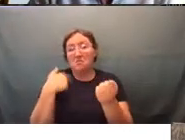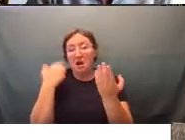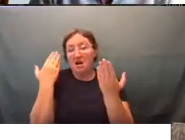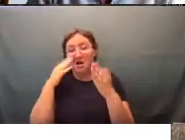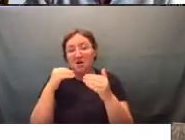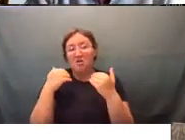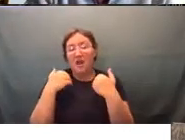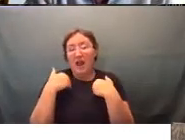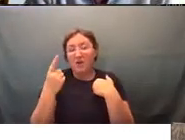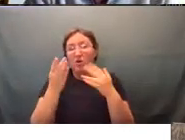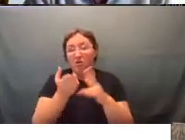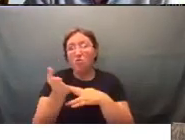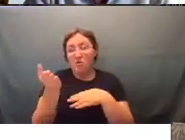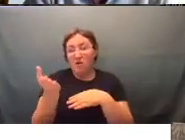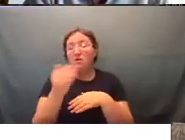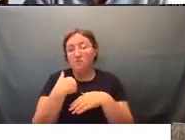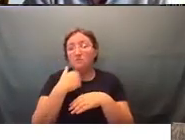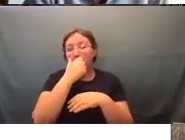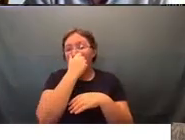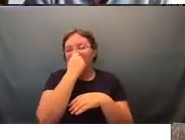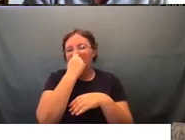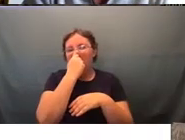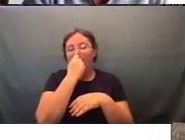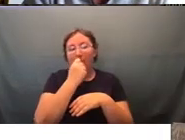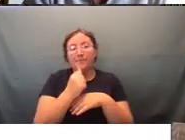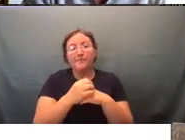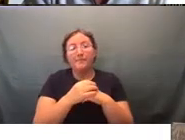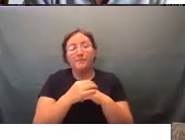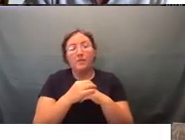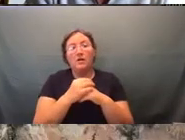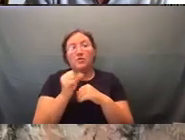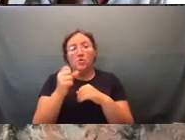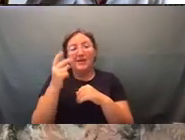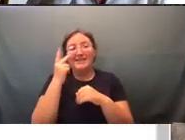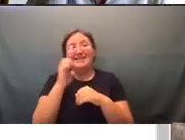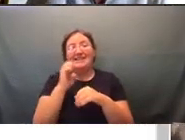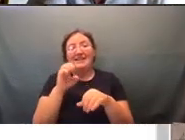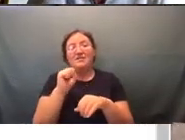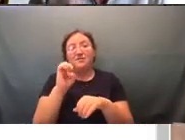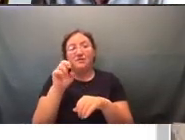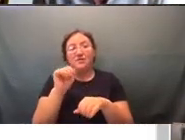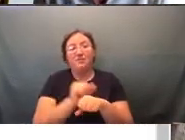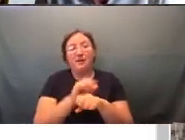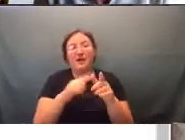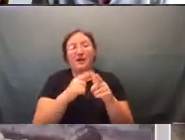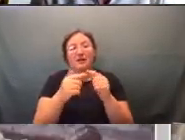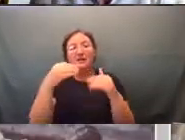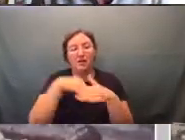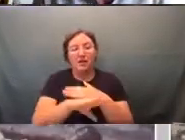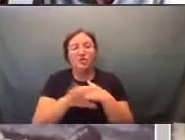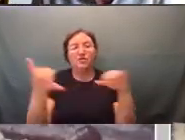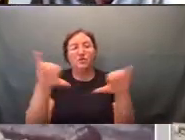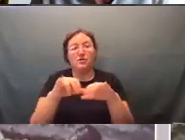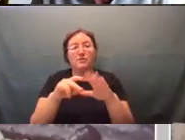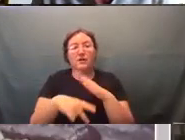was a pass on the other side. So you can see the entirety of the Eastern Sierras before dropping in to the park. But for